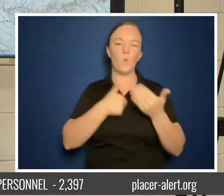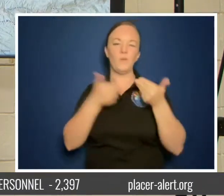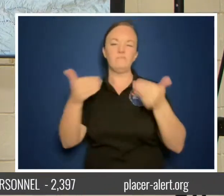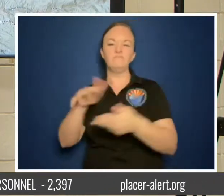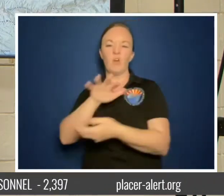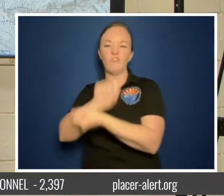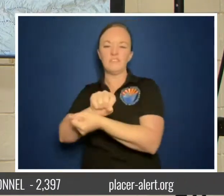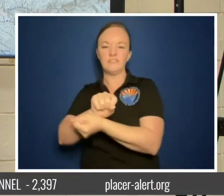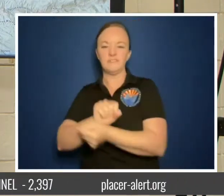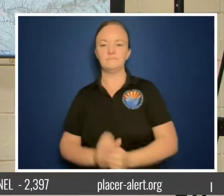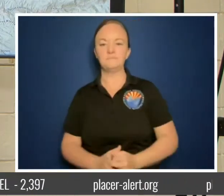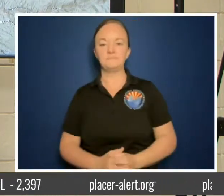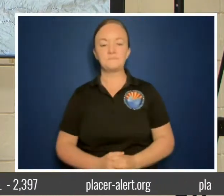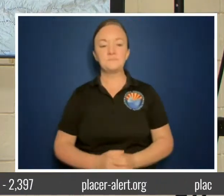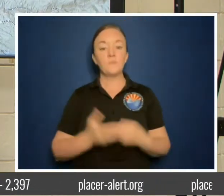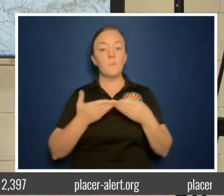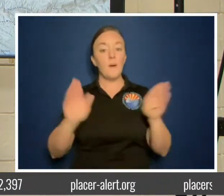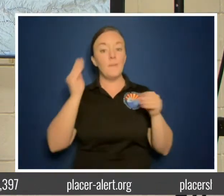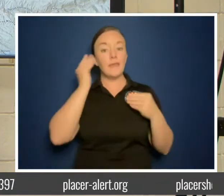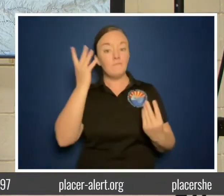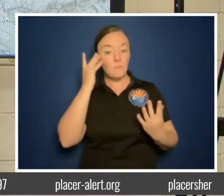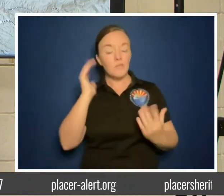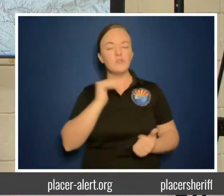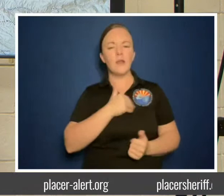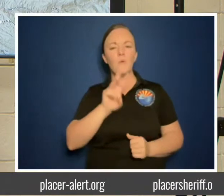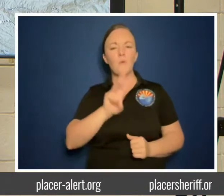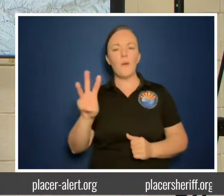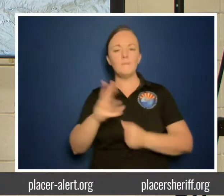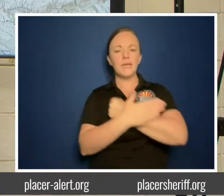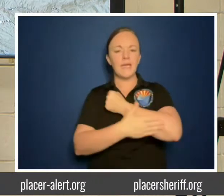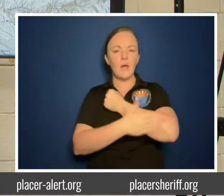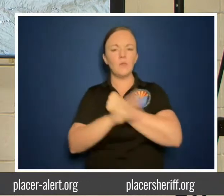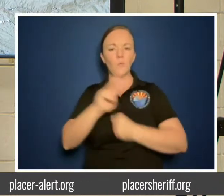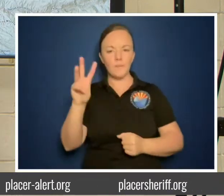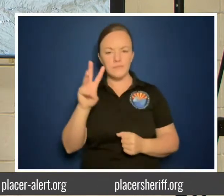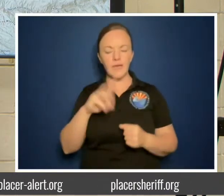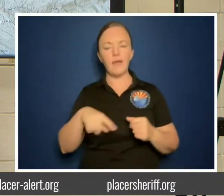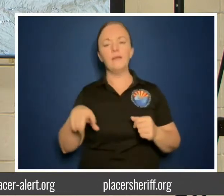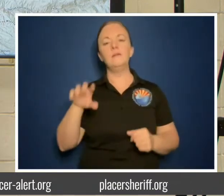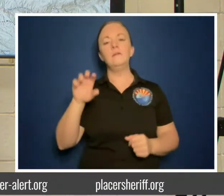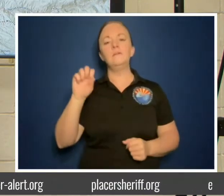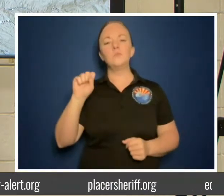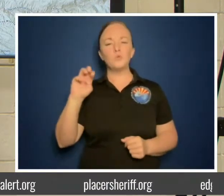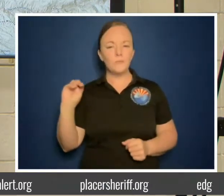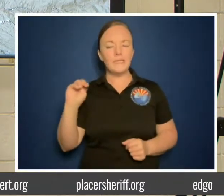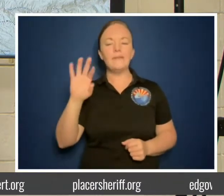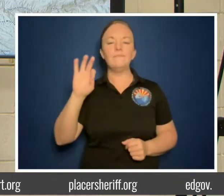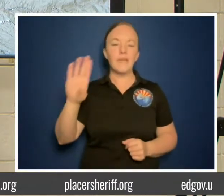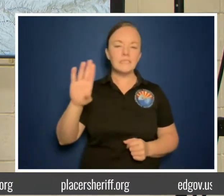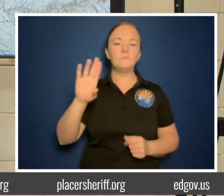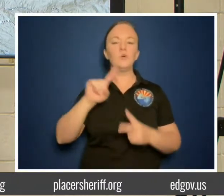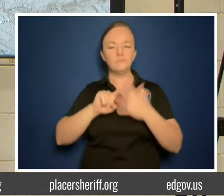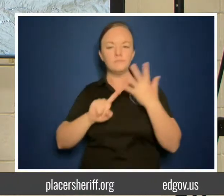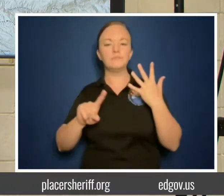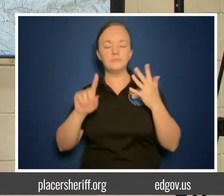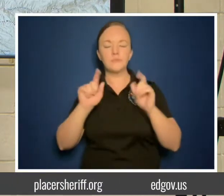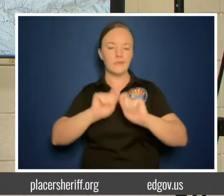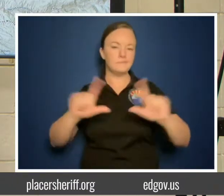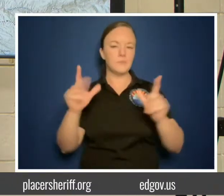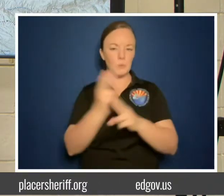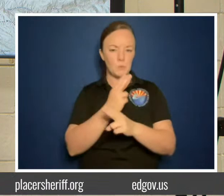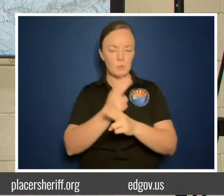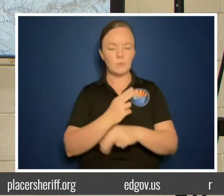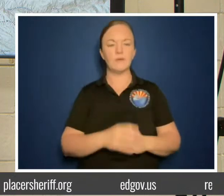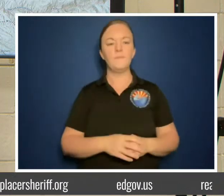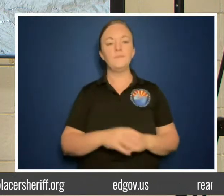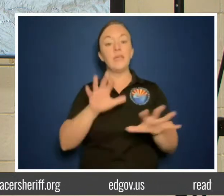just a reminder, county website and our social media page. As far as getting the evac notices